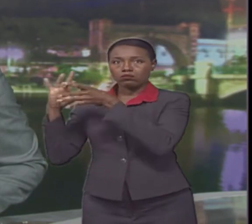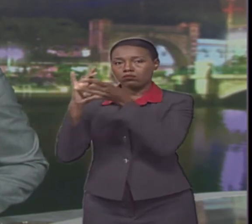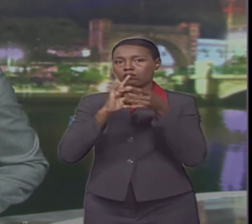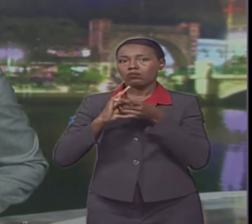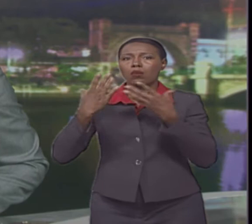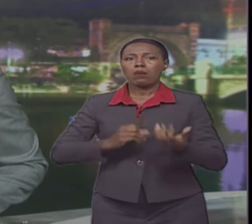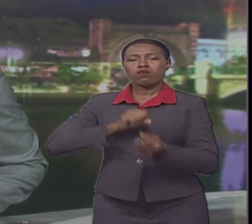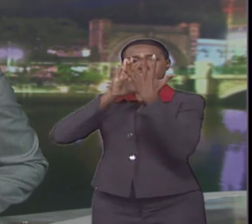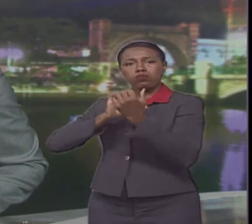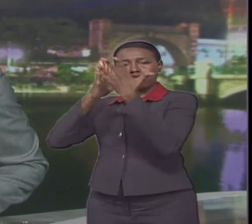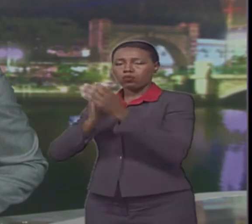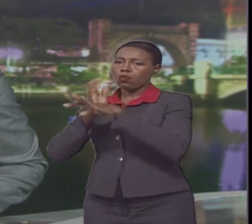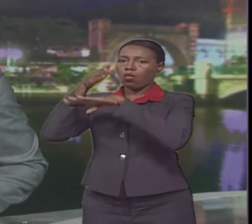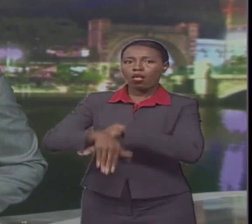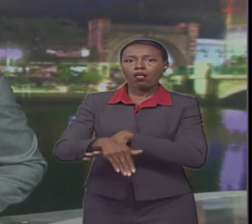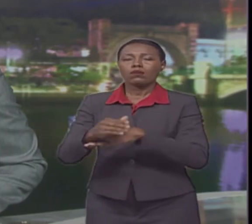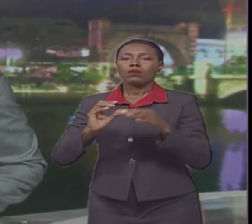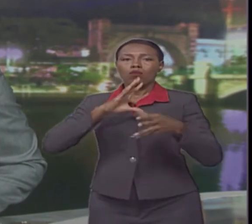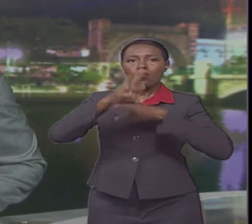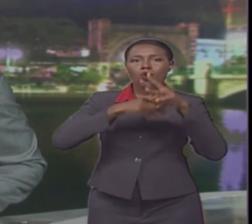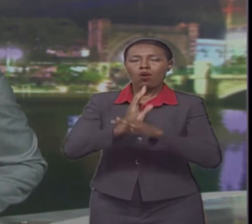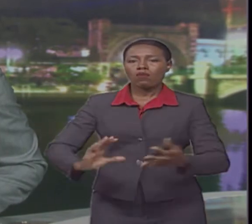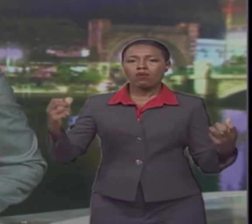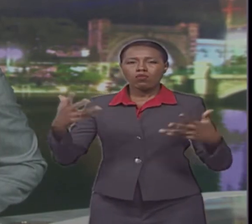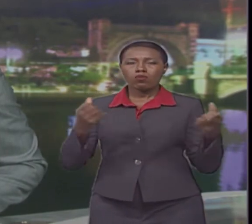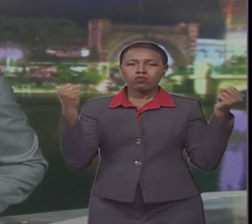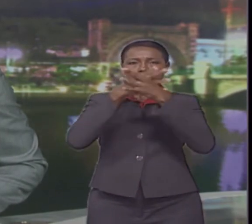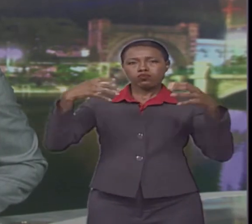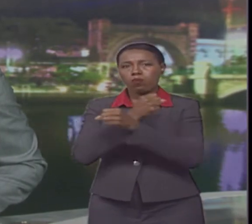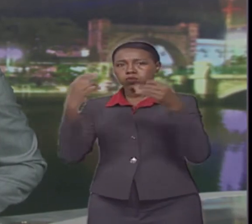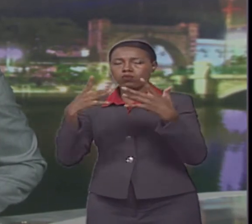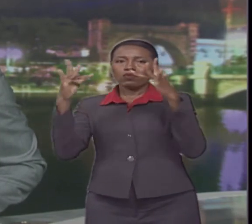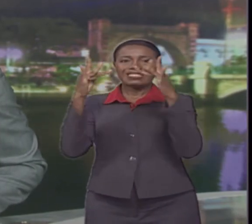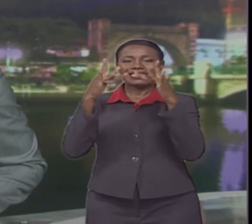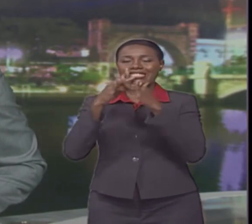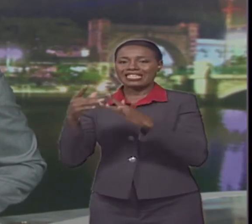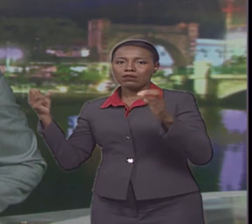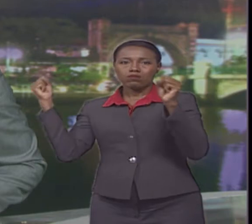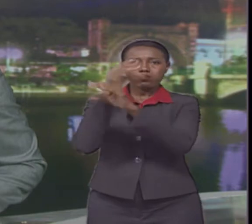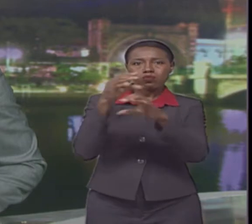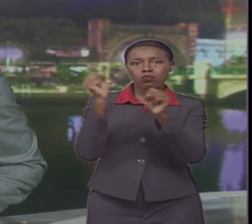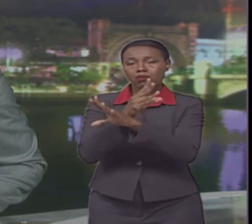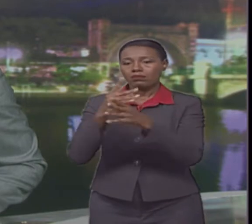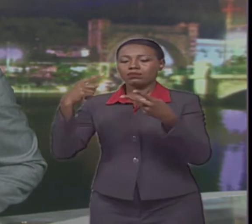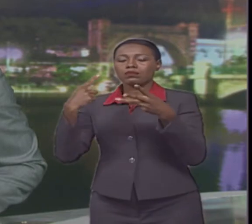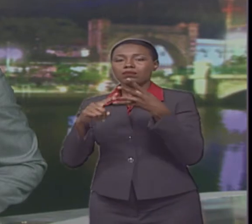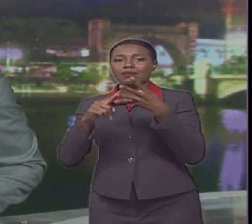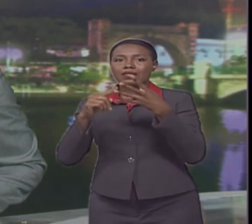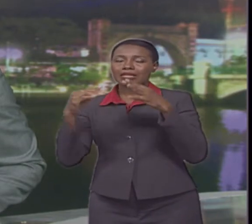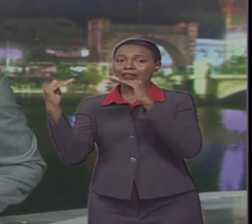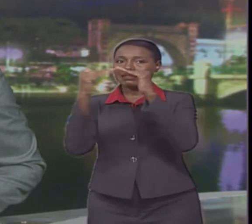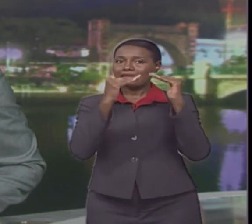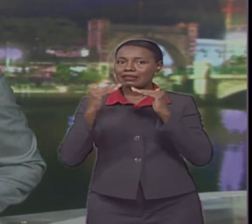challenges, including global terrorism, organized crime and cyber attacks, fairness, promoting democracy, fundamental freedoms and